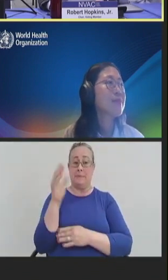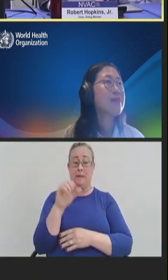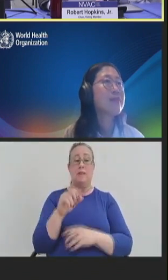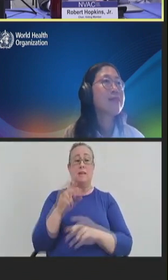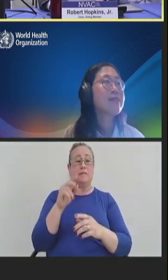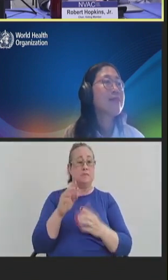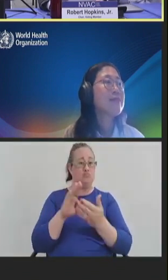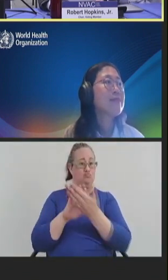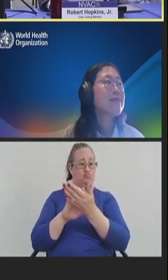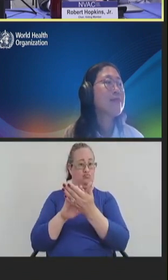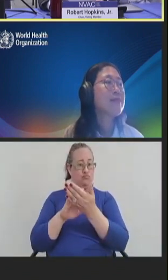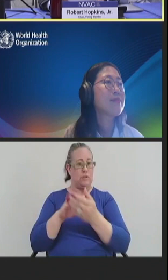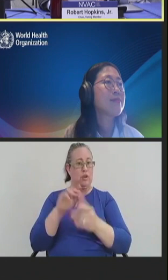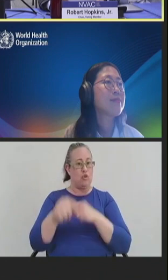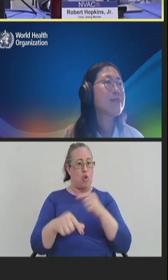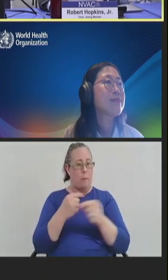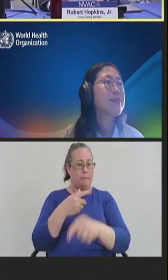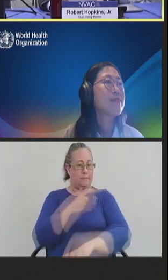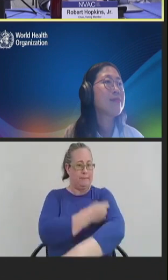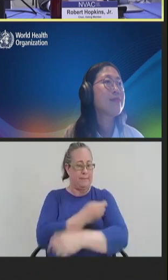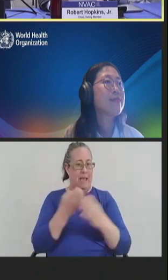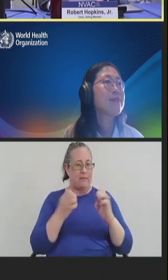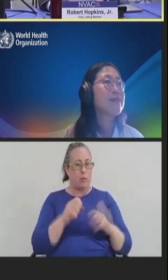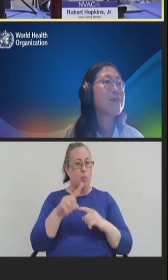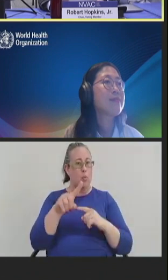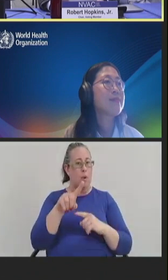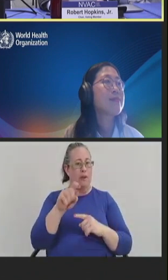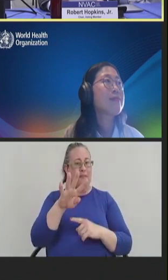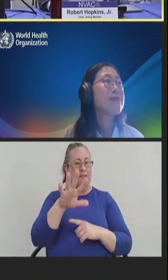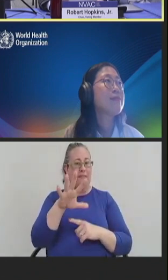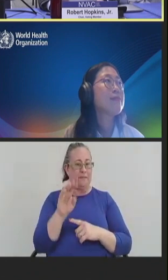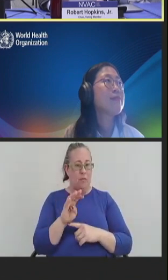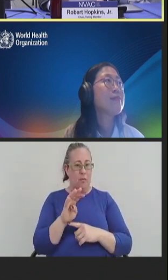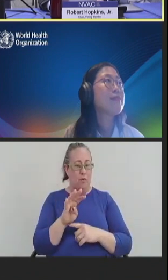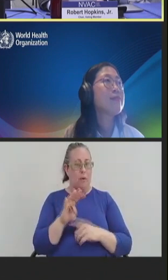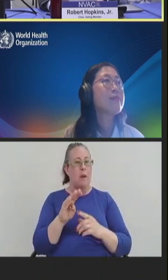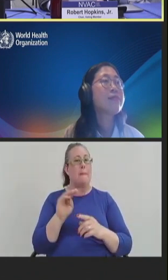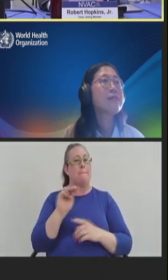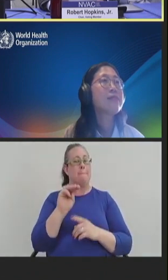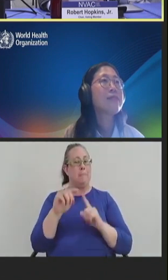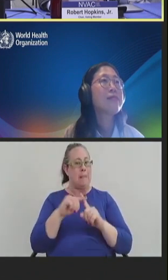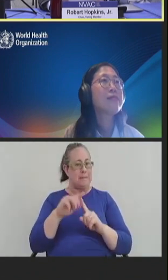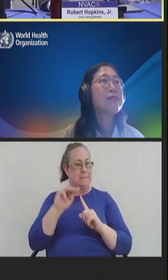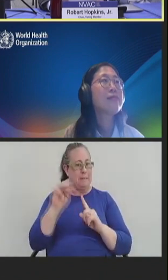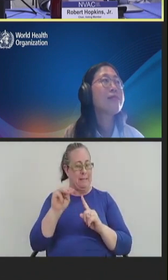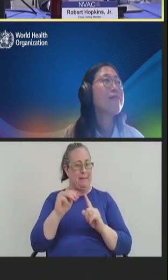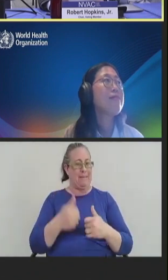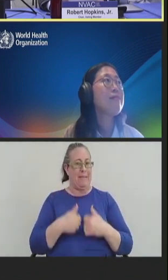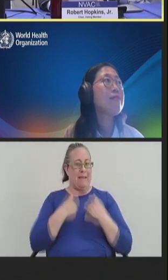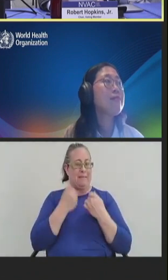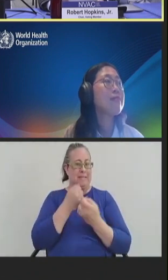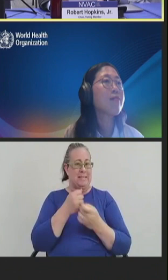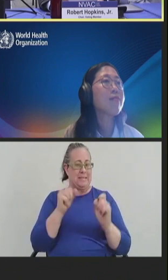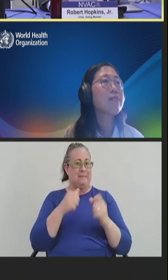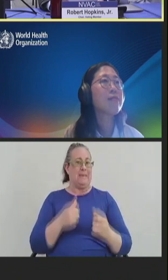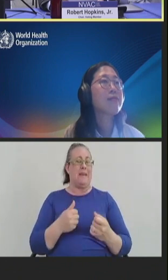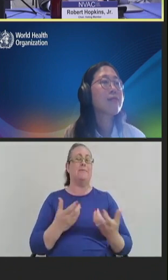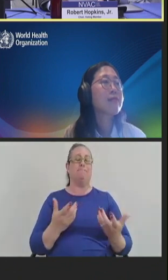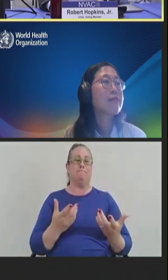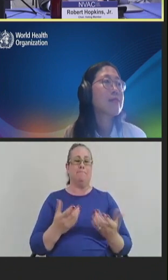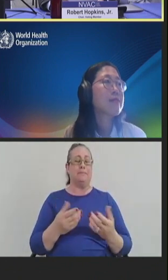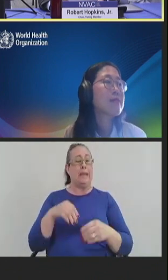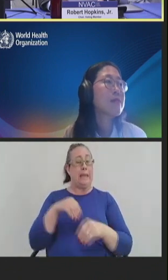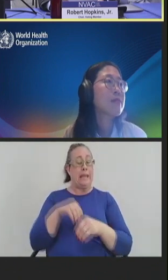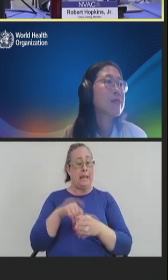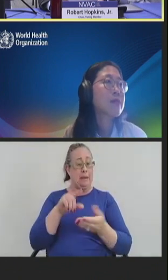Global Immunization Efforts, 154 plus million lives saved. In a major landmark study published by The